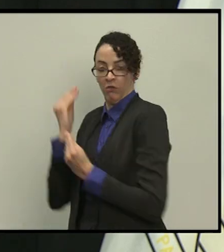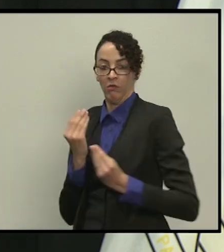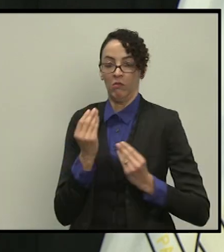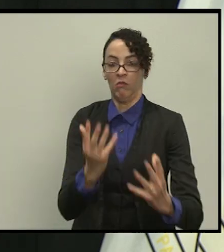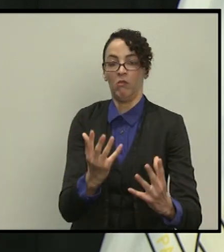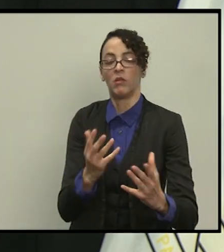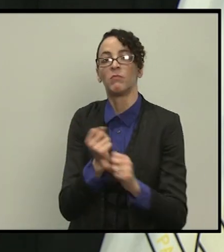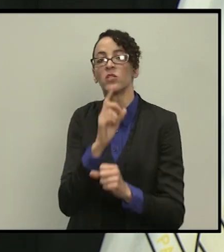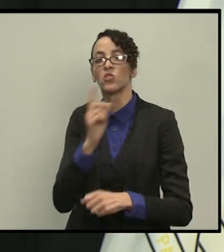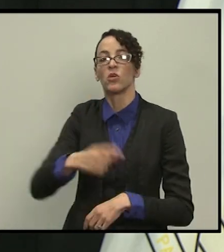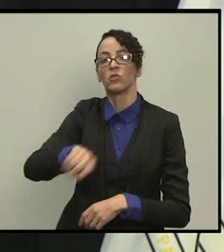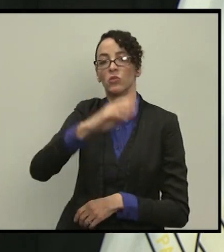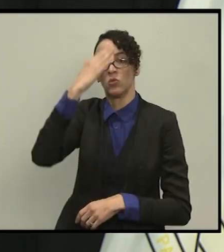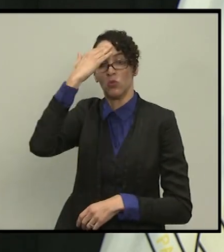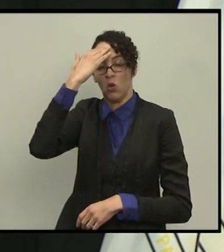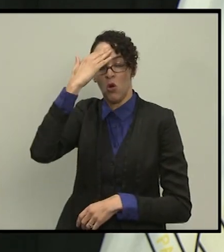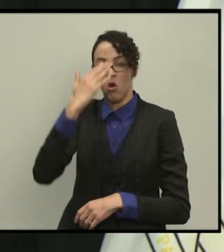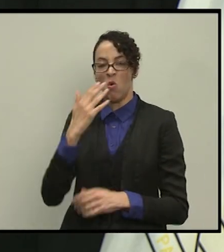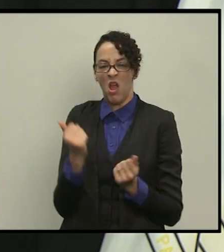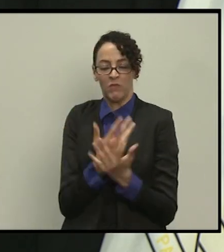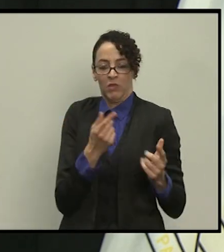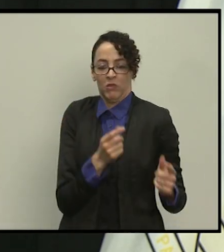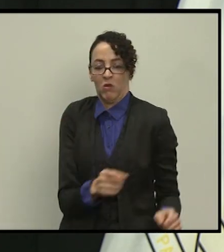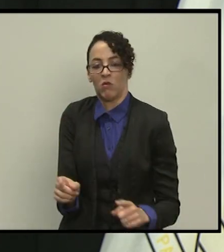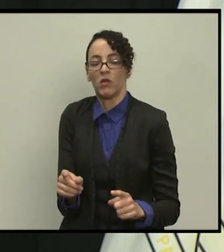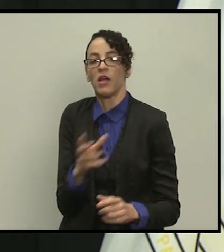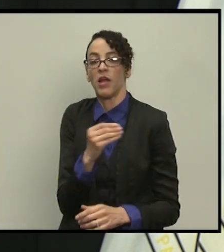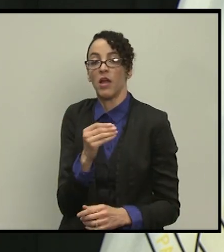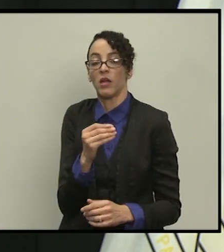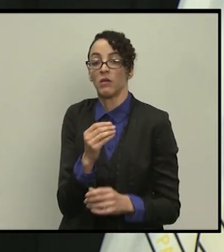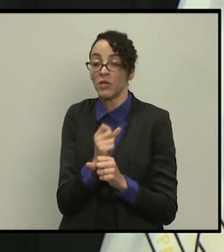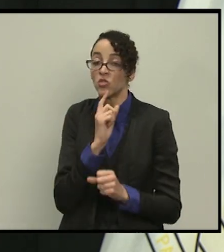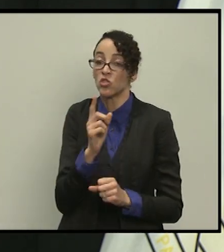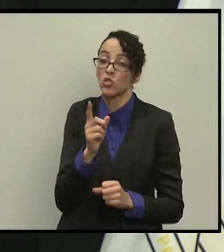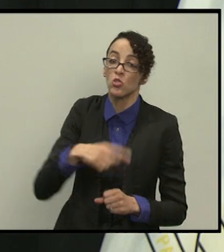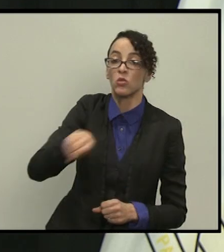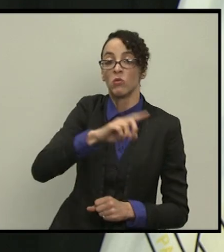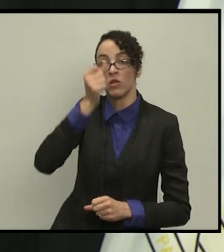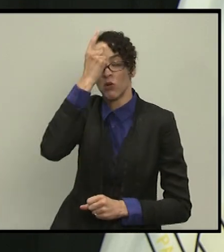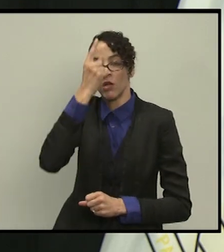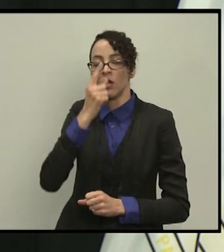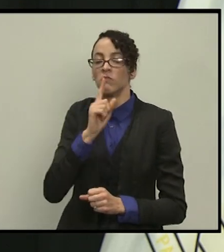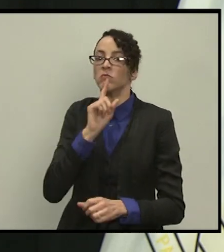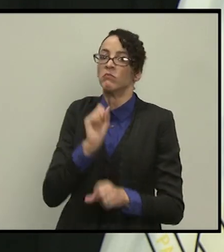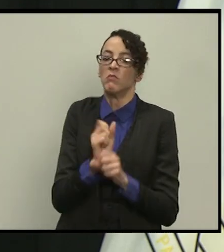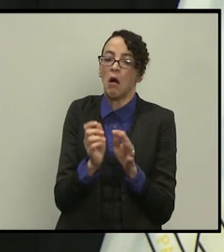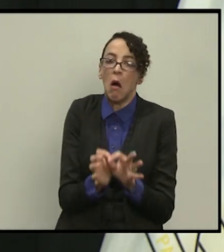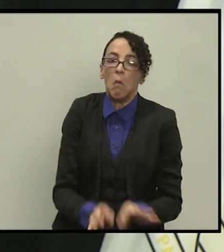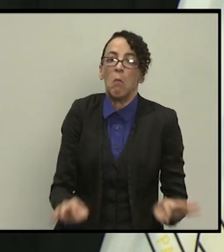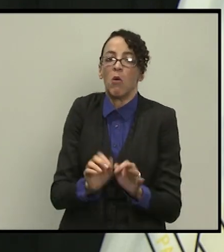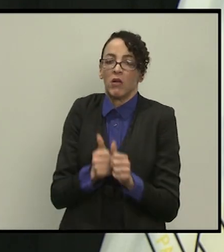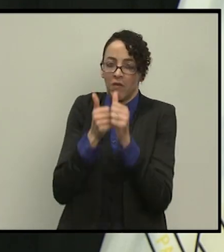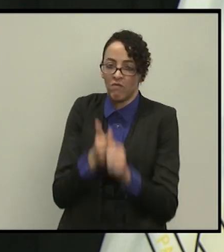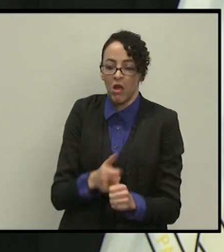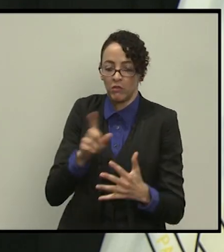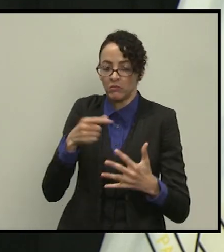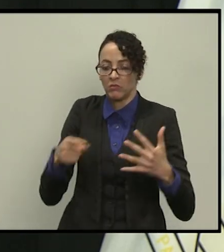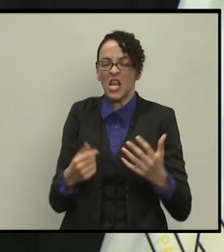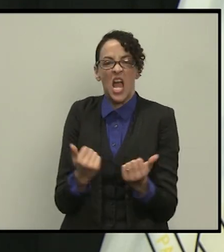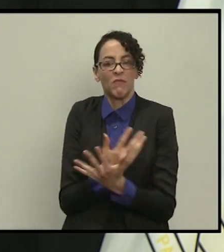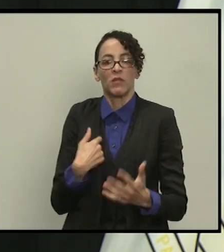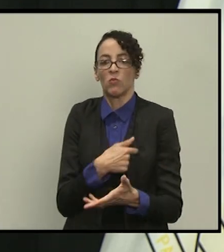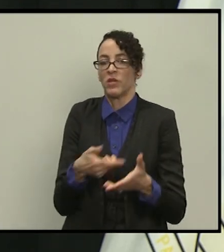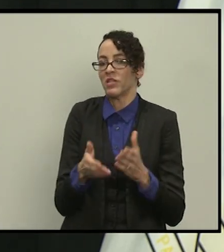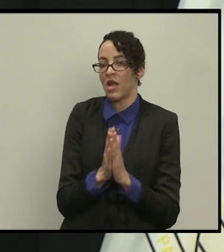so that you understand how important it is to continue to take the precautions that we are asking you to do, whether